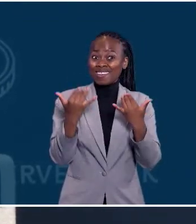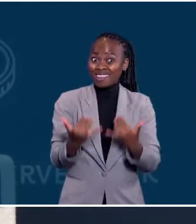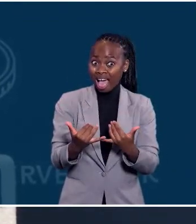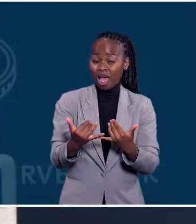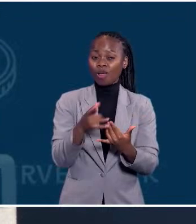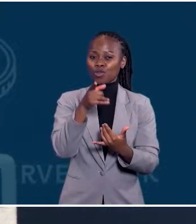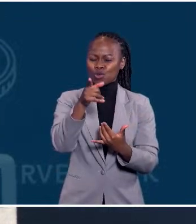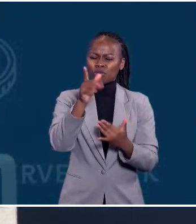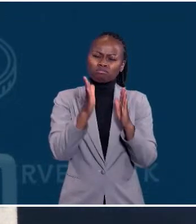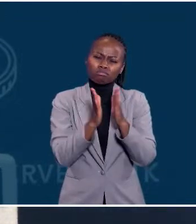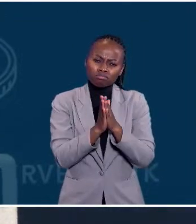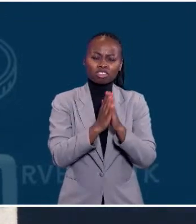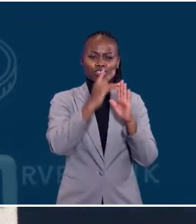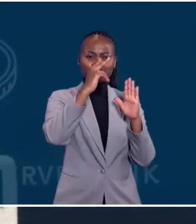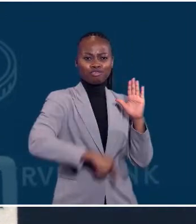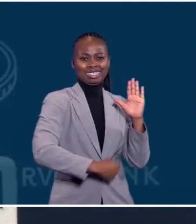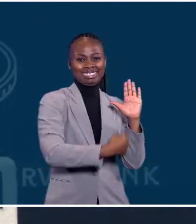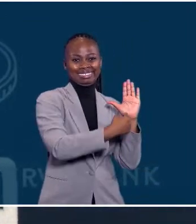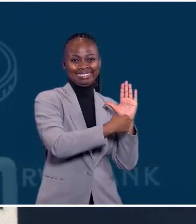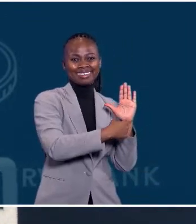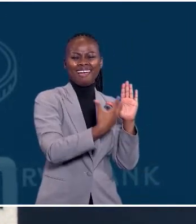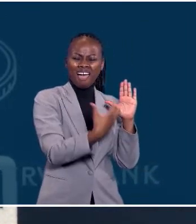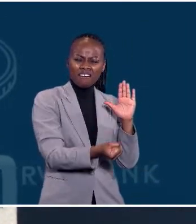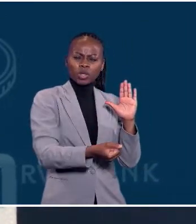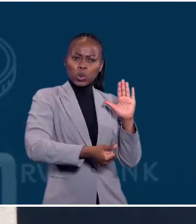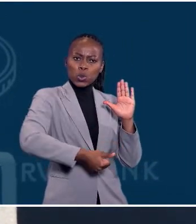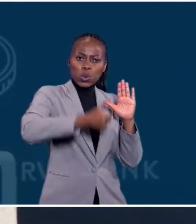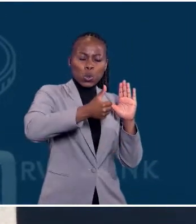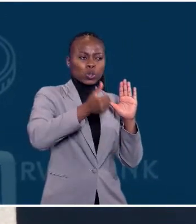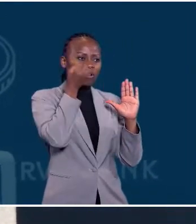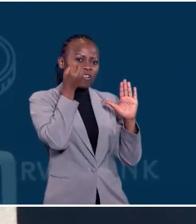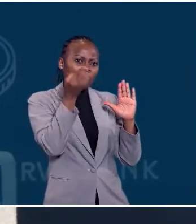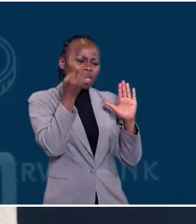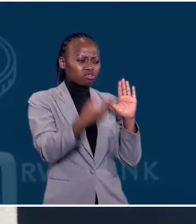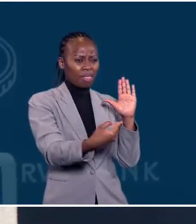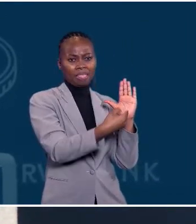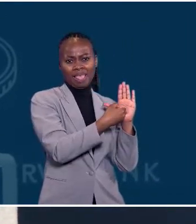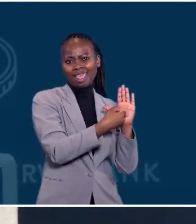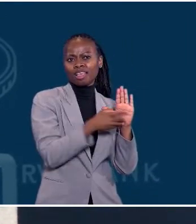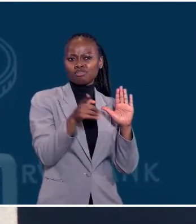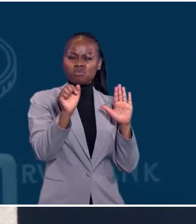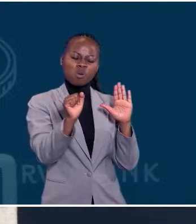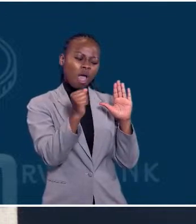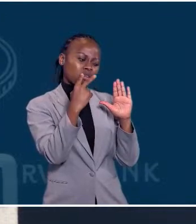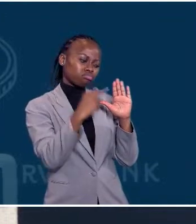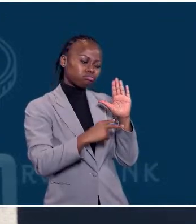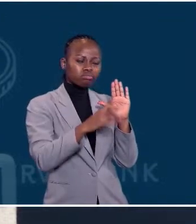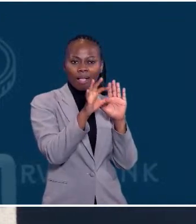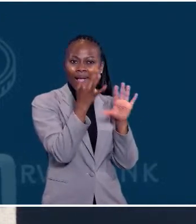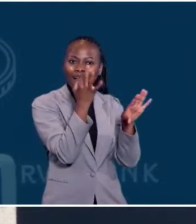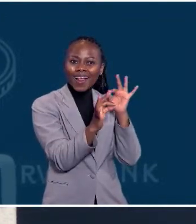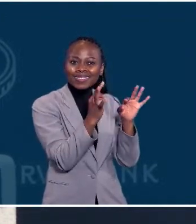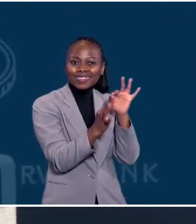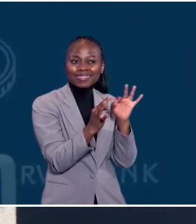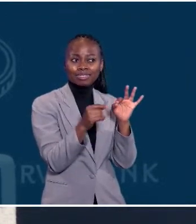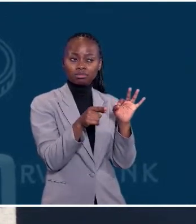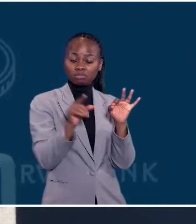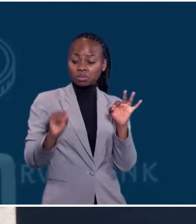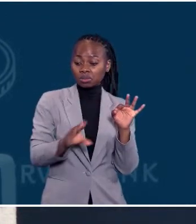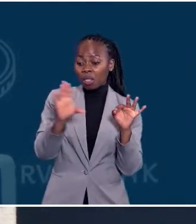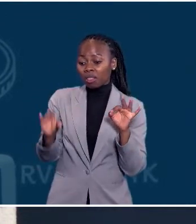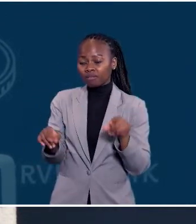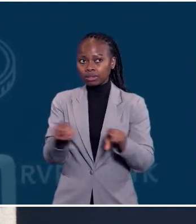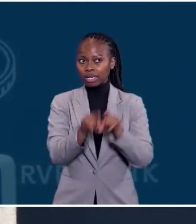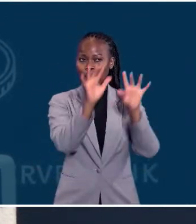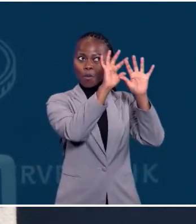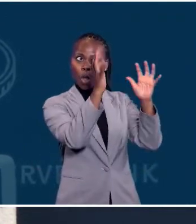it. There's quite a lot of good analysis and information in there that tell you a bit about South Africa and quite a lot about the world